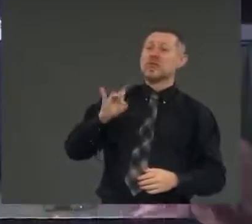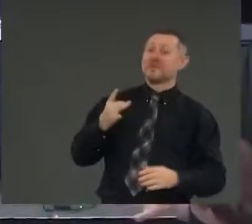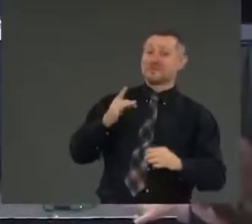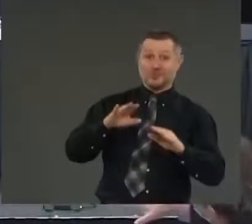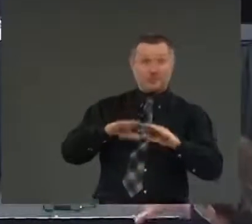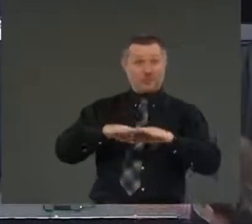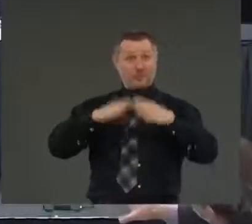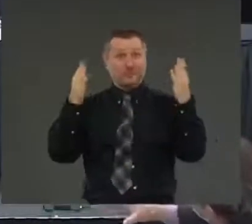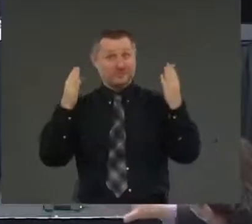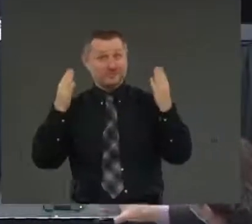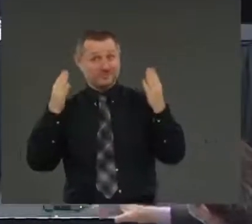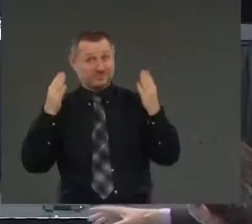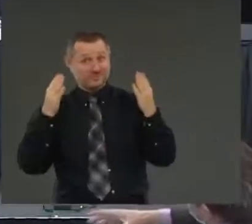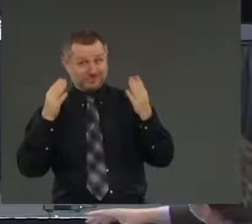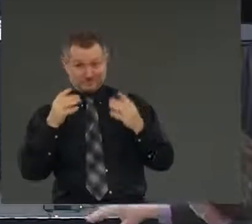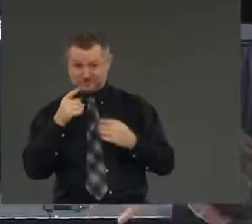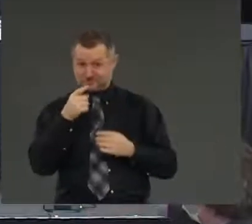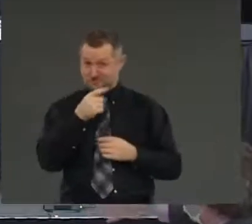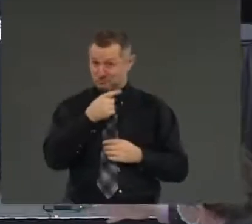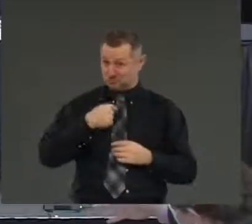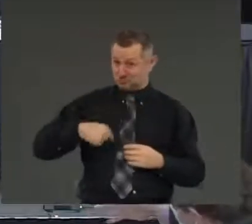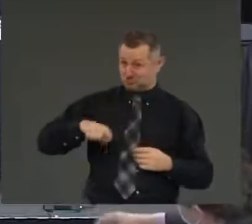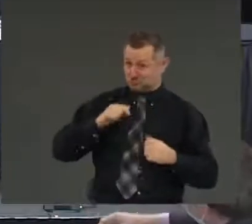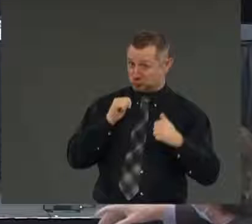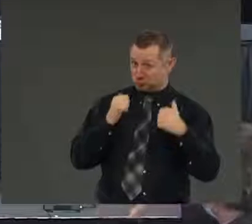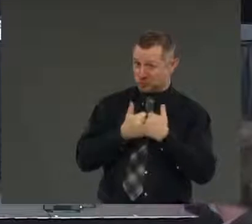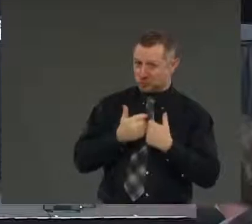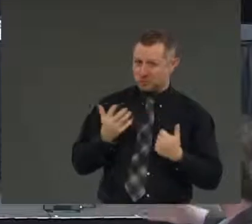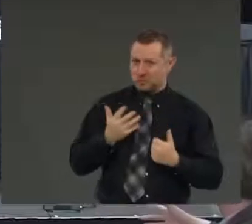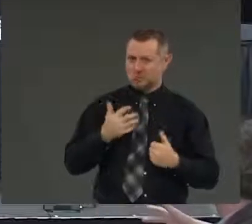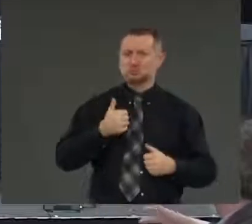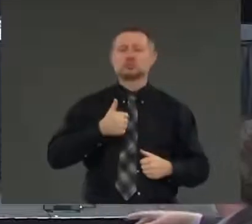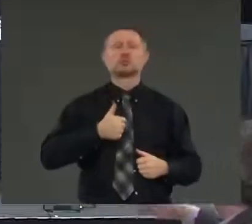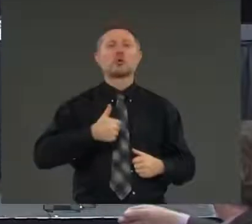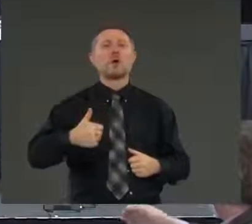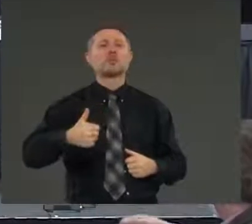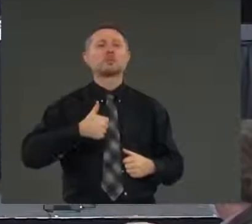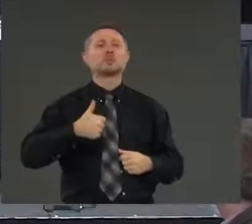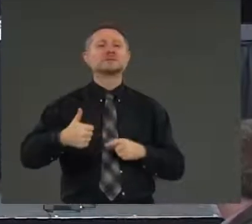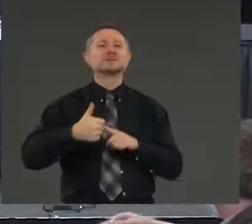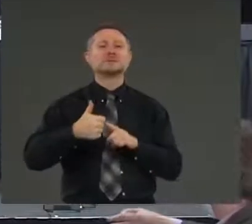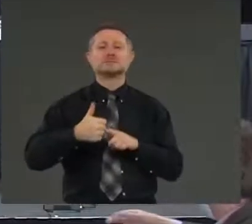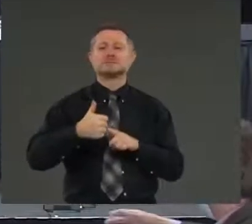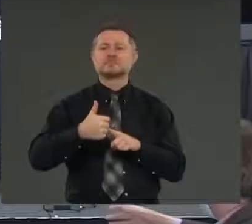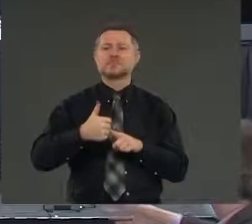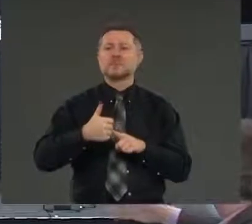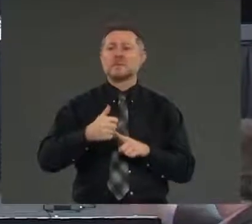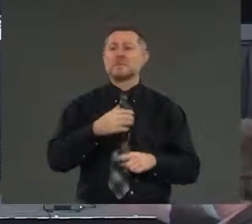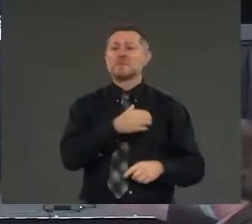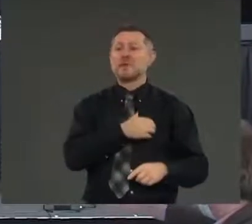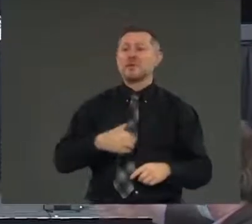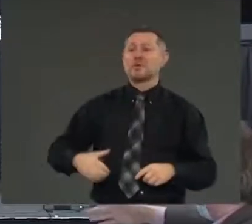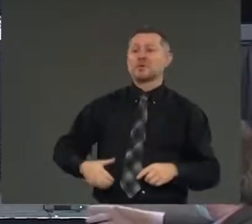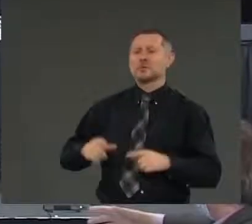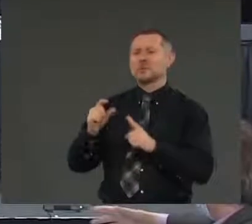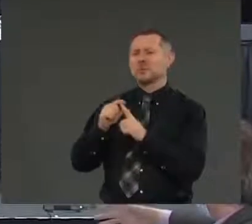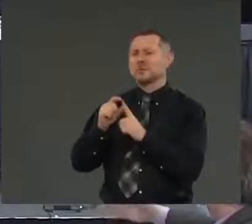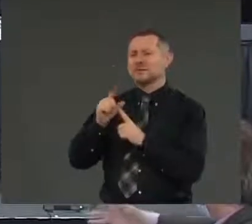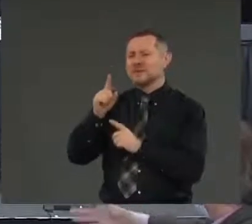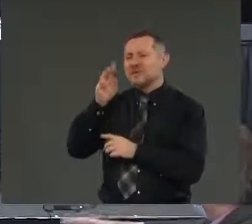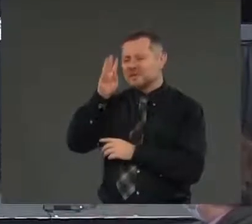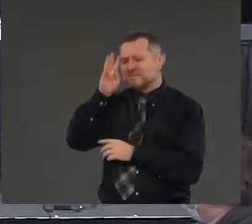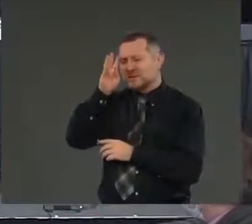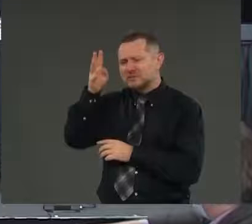becomes the challenge and begins to become the challenge is commuting. So earlier today, the mayor used the word improvise when answering